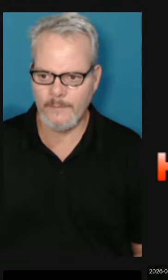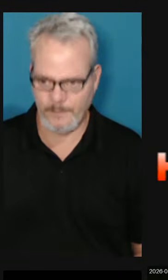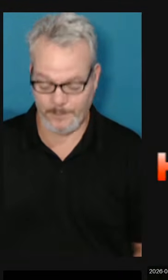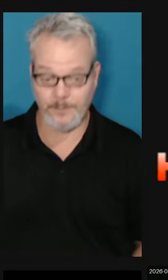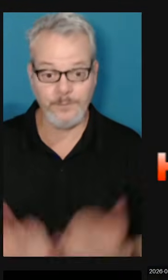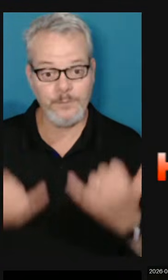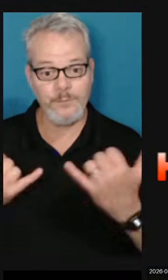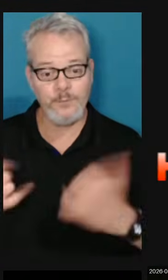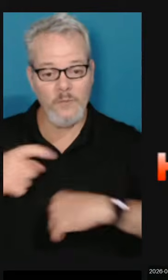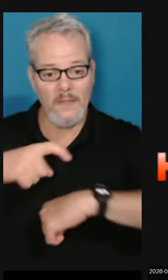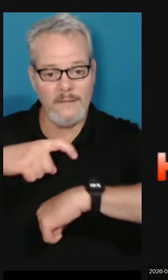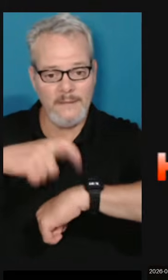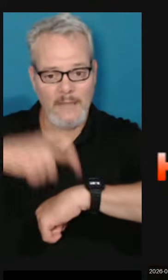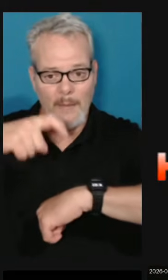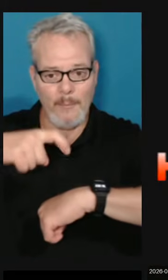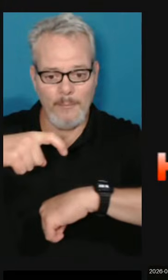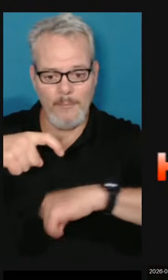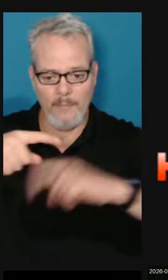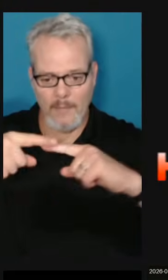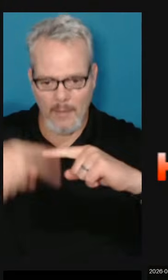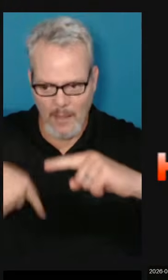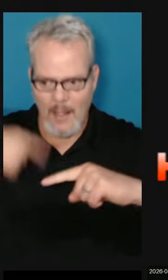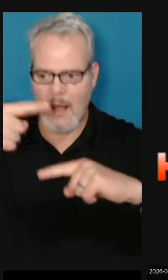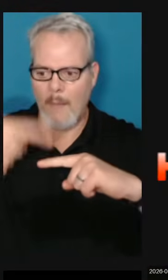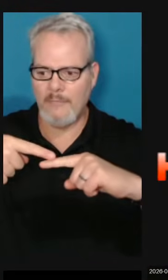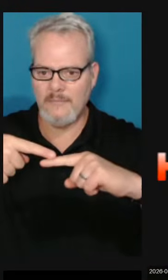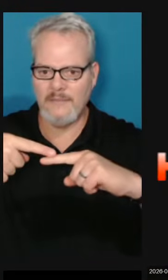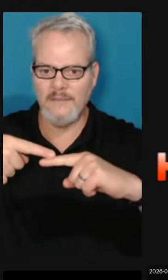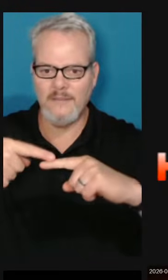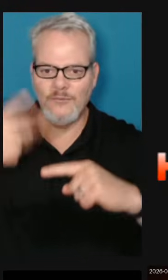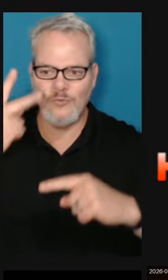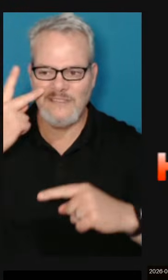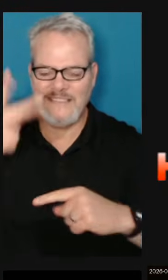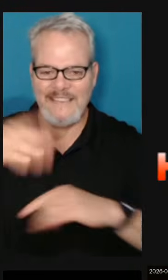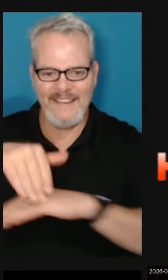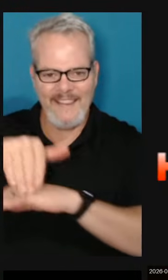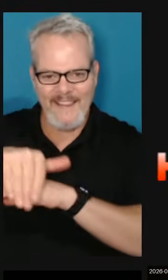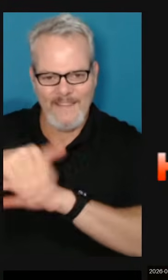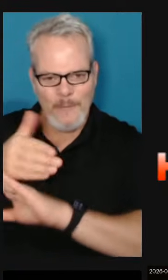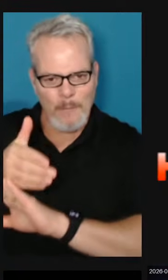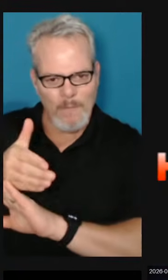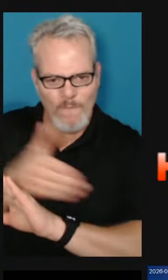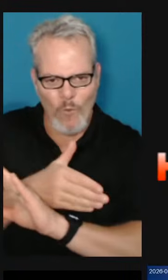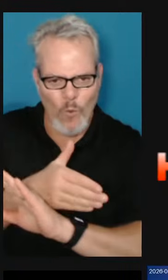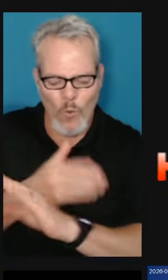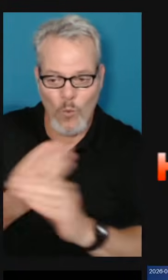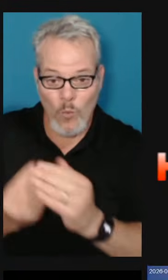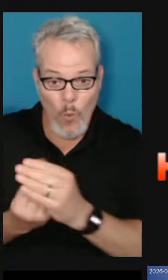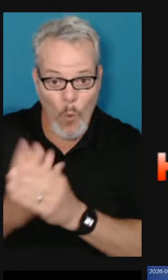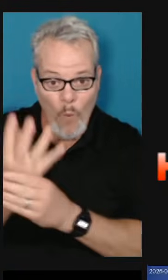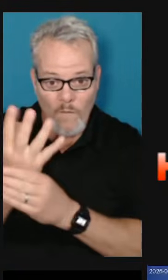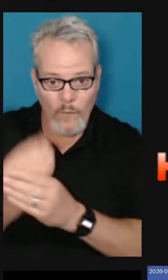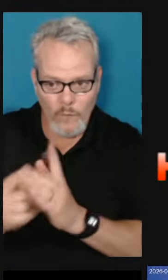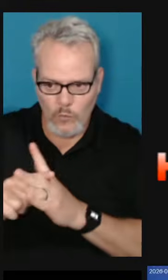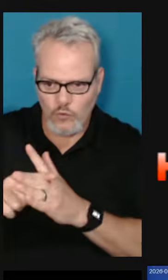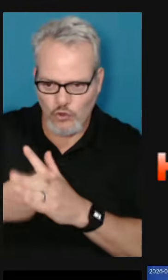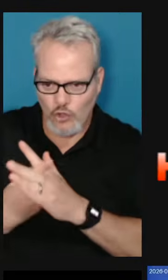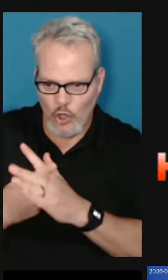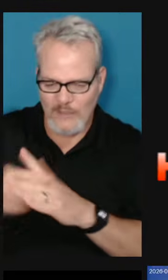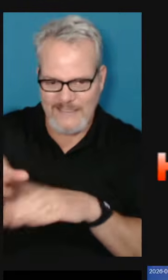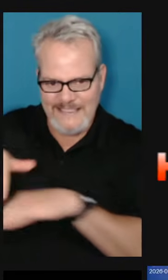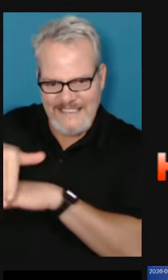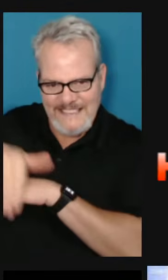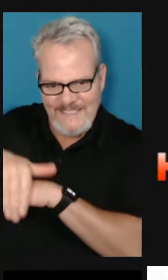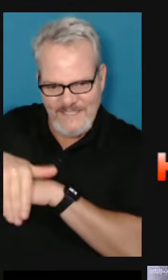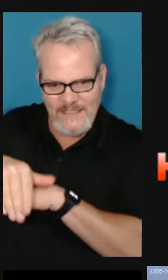Here's a V1 camera. And we're starting off the evening before. Overflows actually begin on the evening of the 22nd, but we're going to go with the